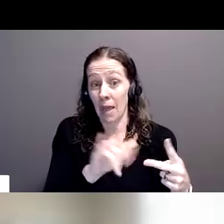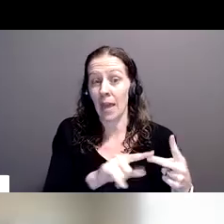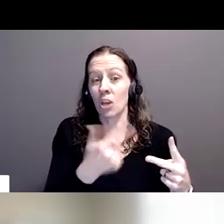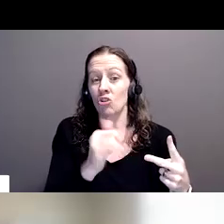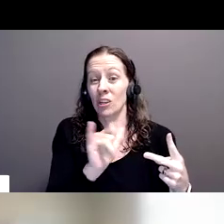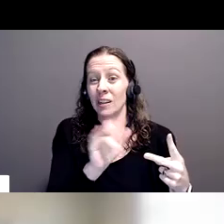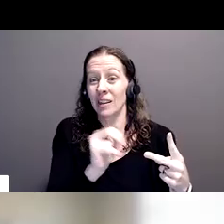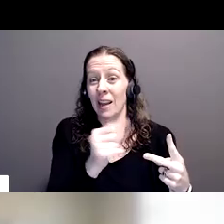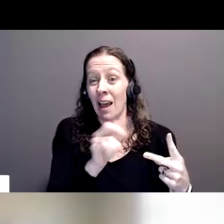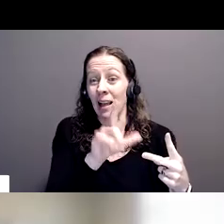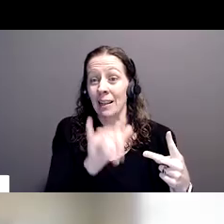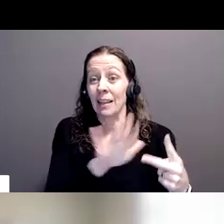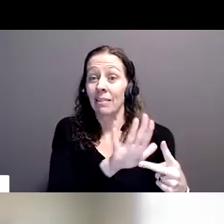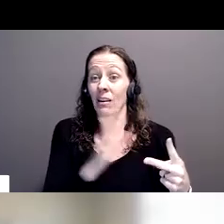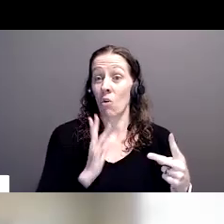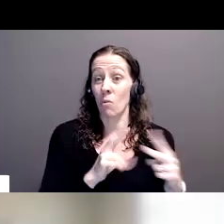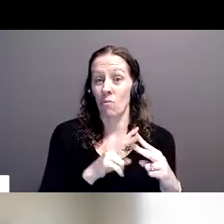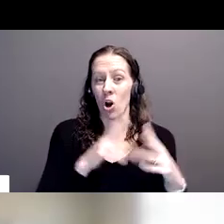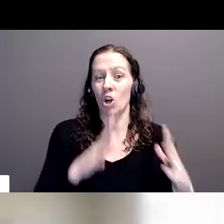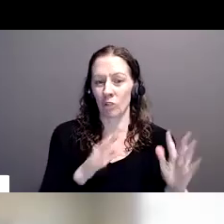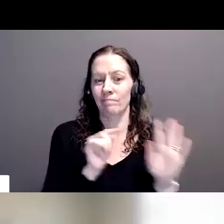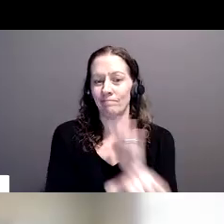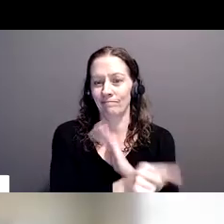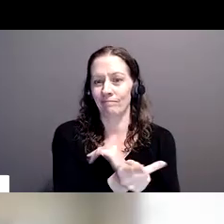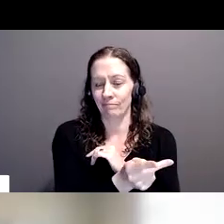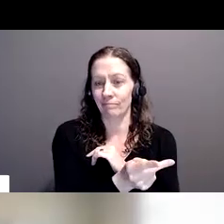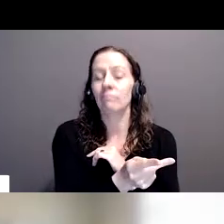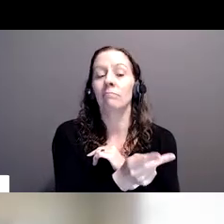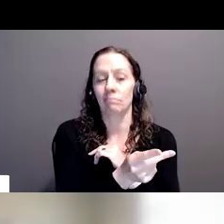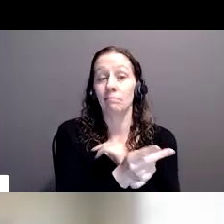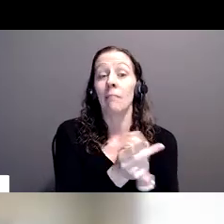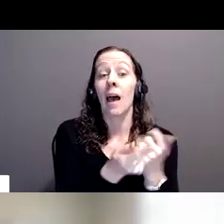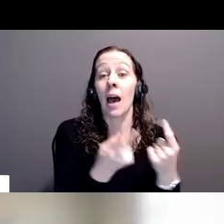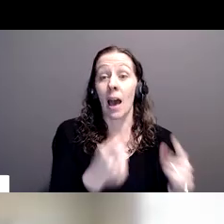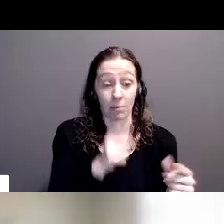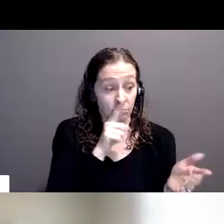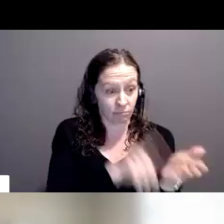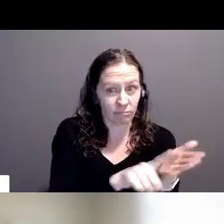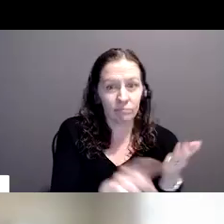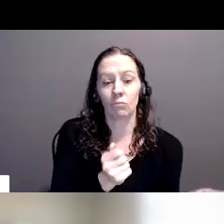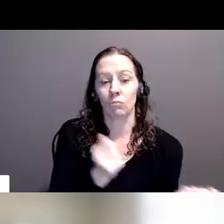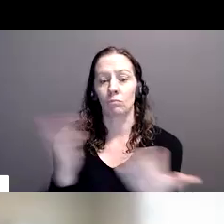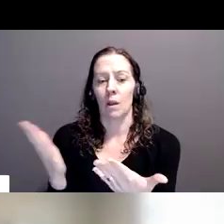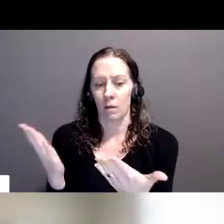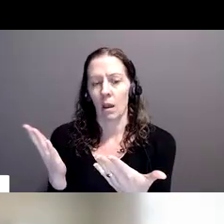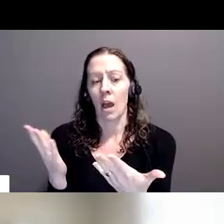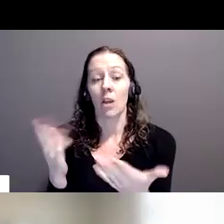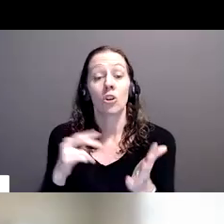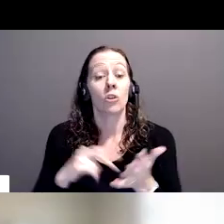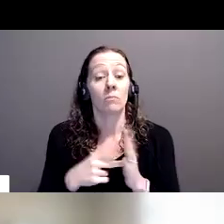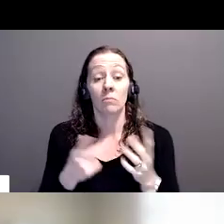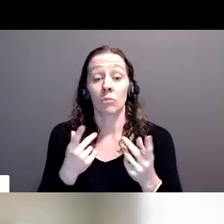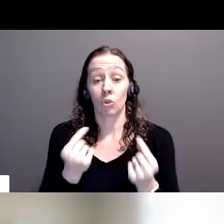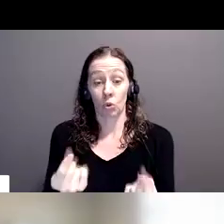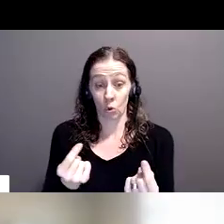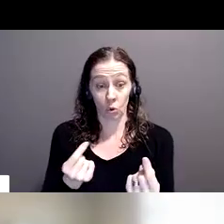And its mandate is to assist the chief coroner in the review of domestic violence-related deaths after initial investigation